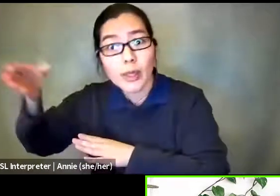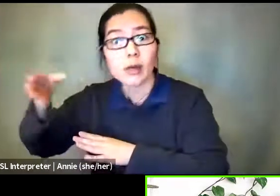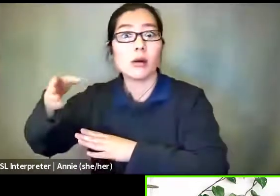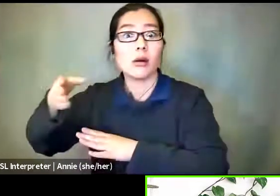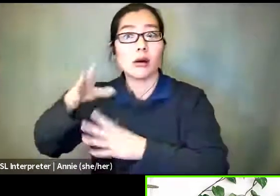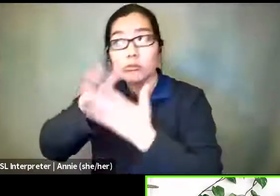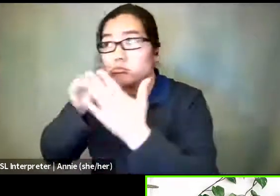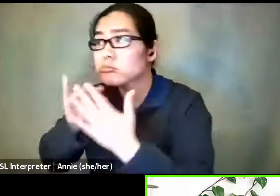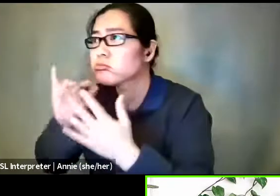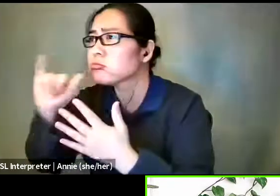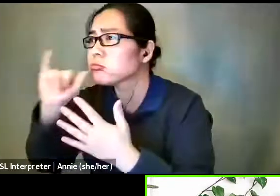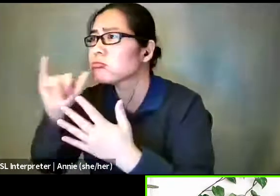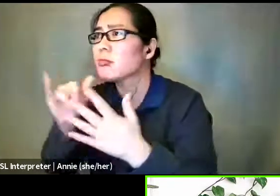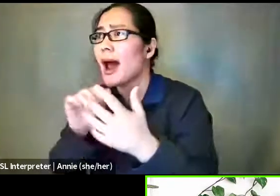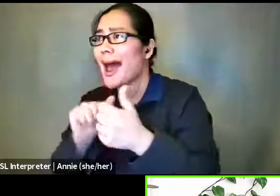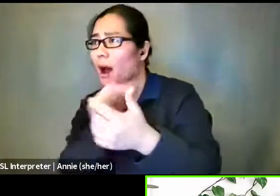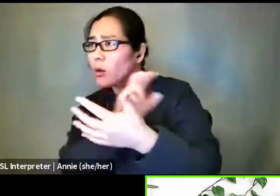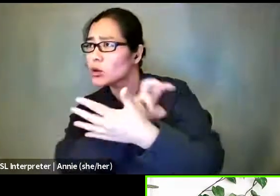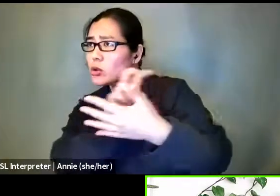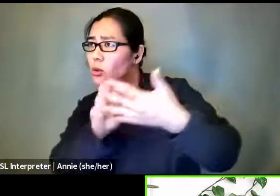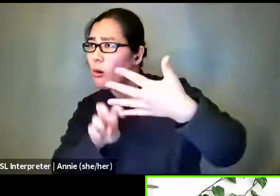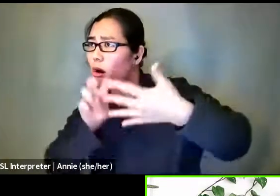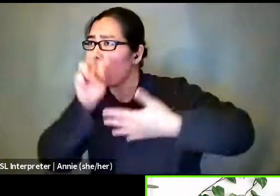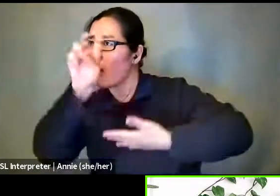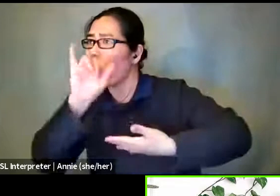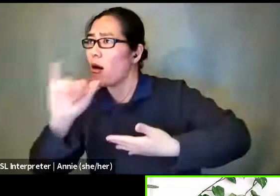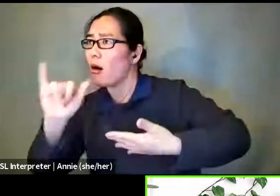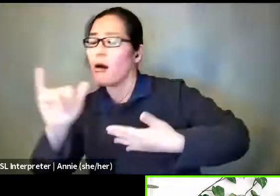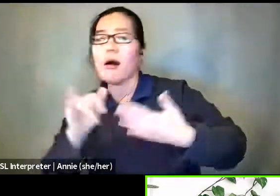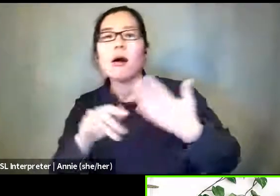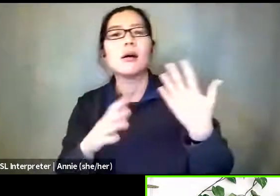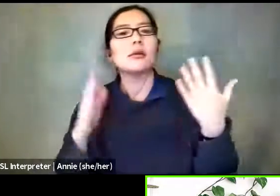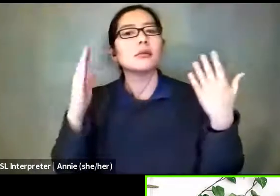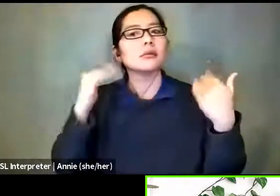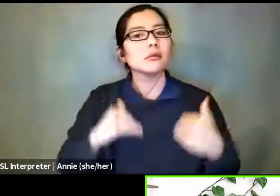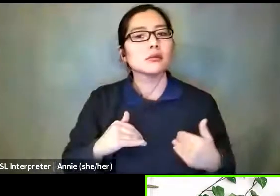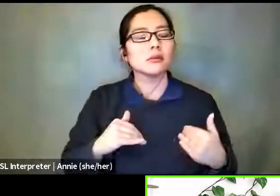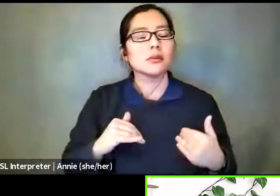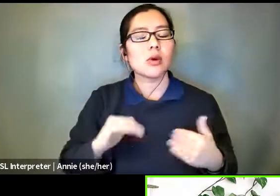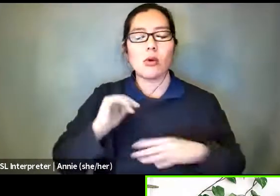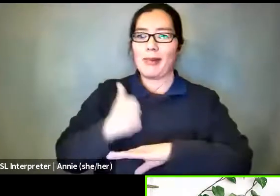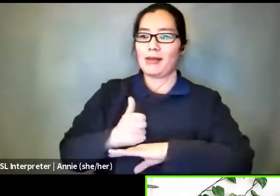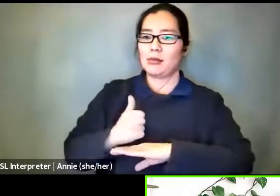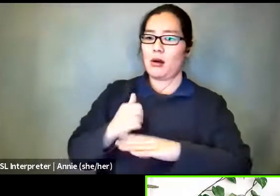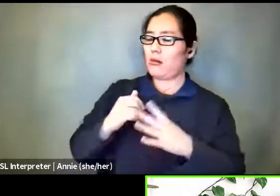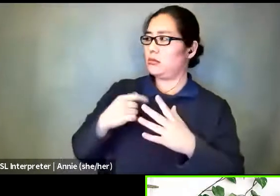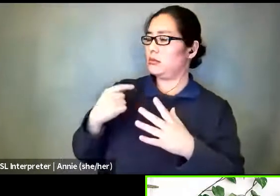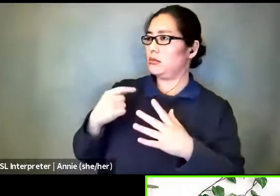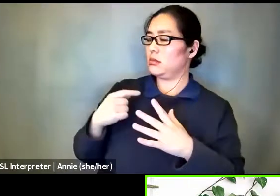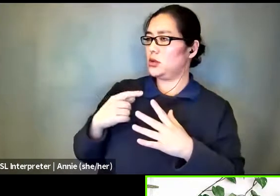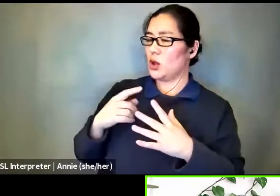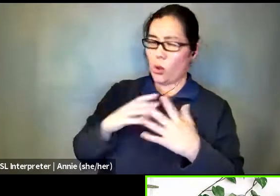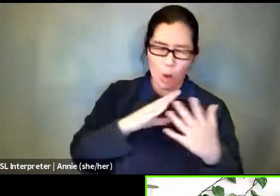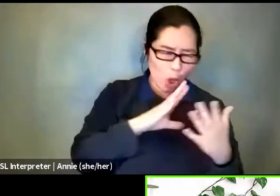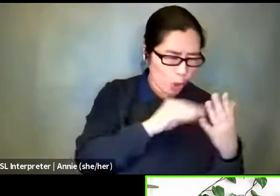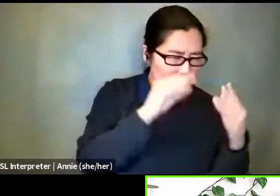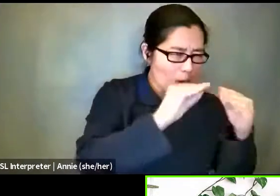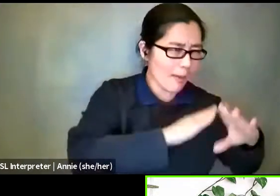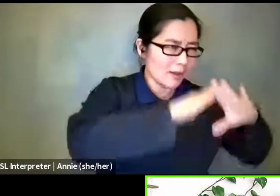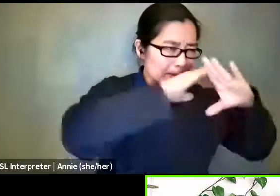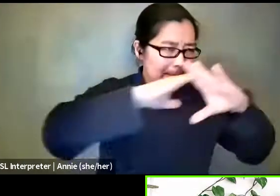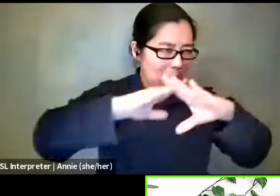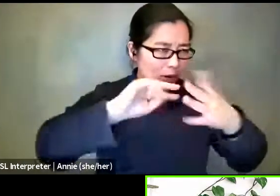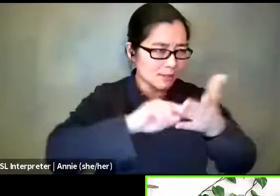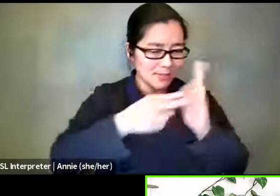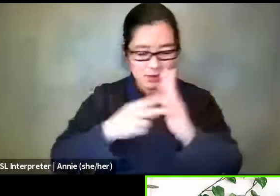So we're really building out all these new directions for the new year based on what we've learned about these additional barriers that Native girls and